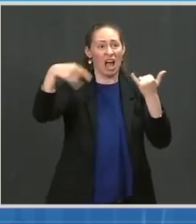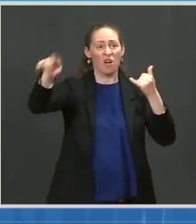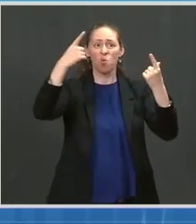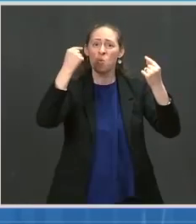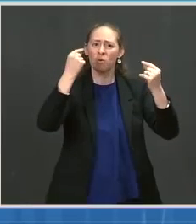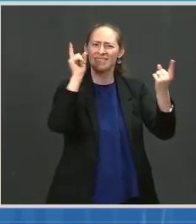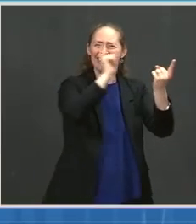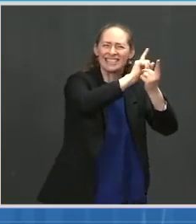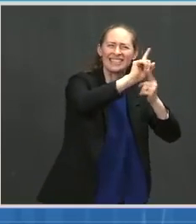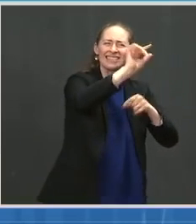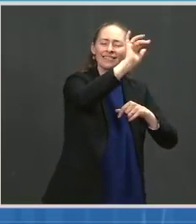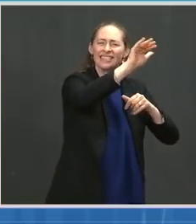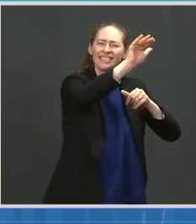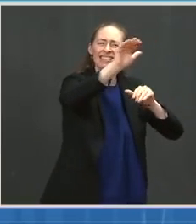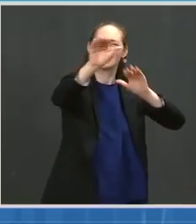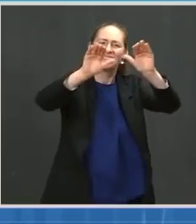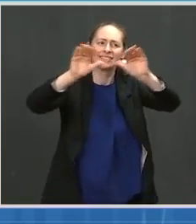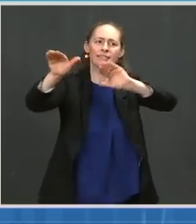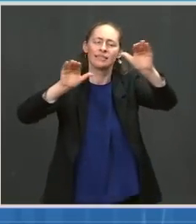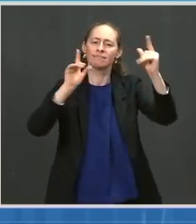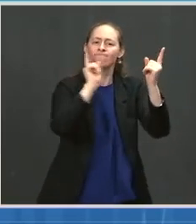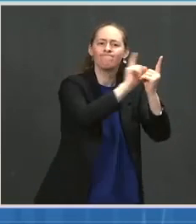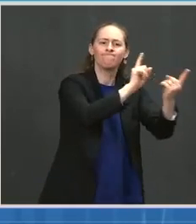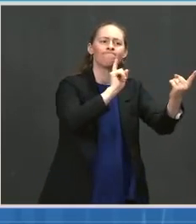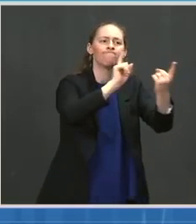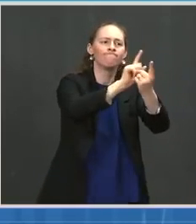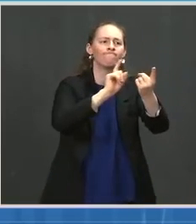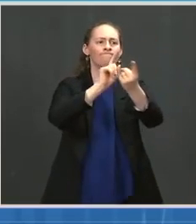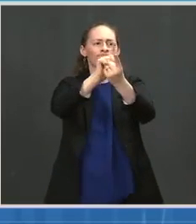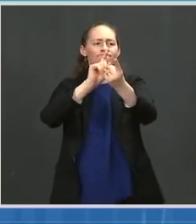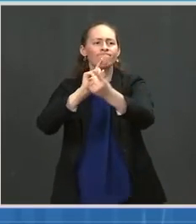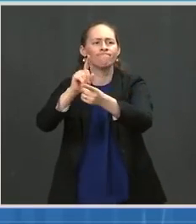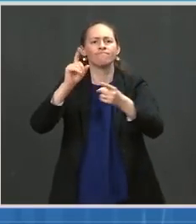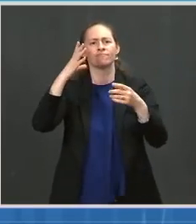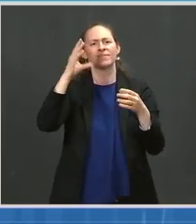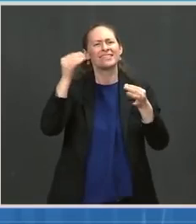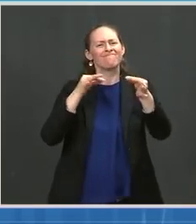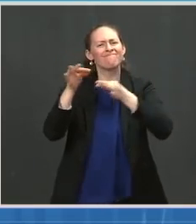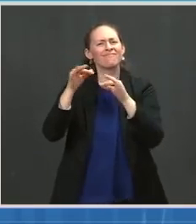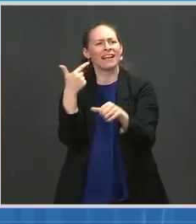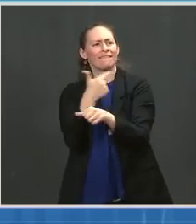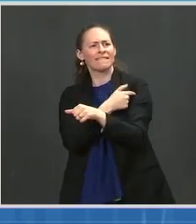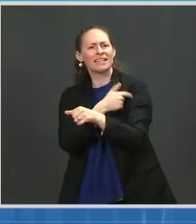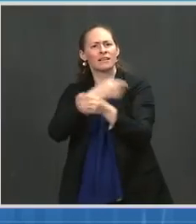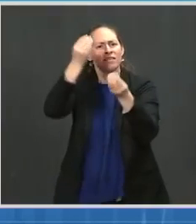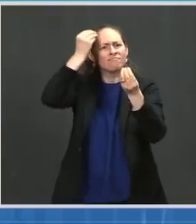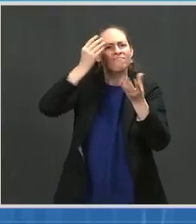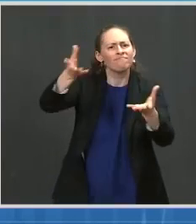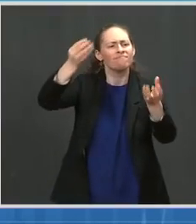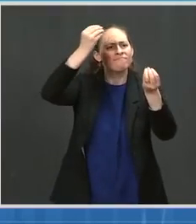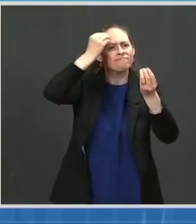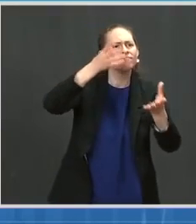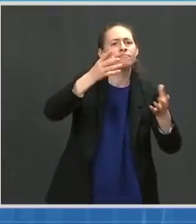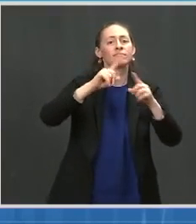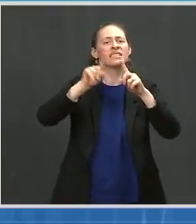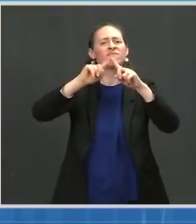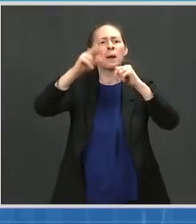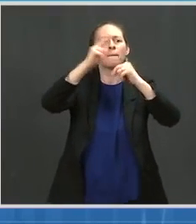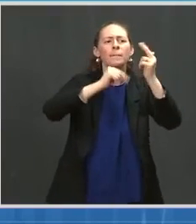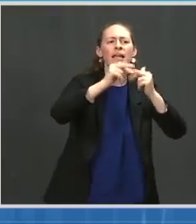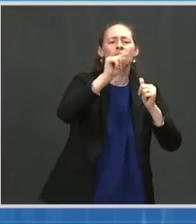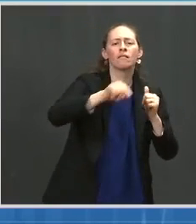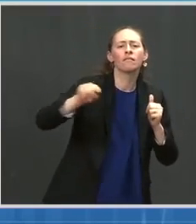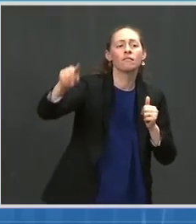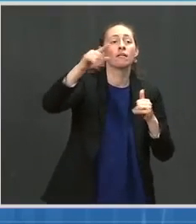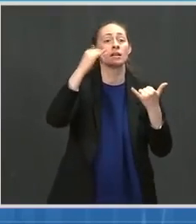I've heard about churches setting up vaccine education and administration sites in their building. I've met grandparents who are now talking to their kids